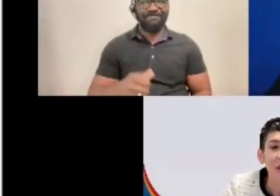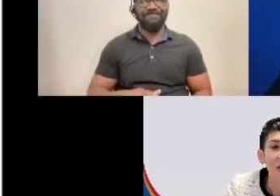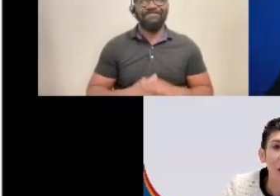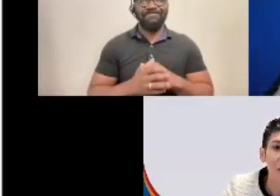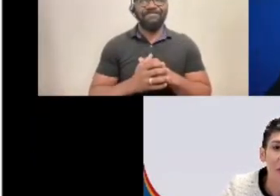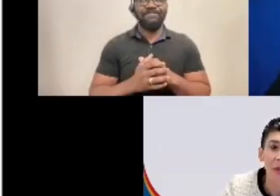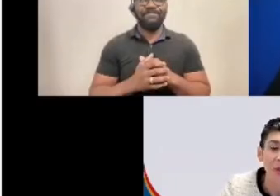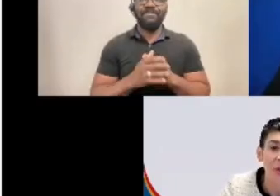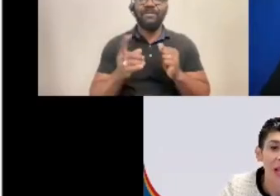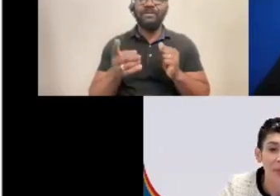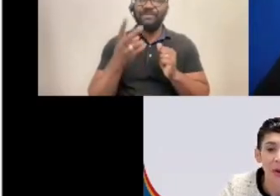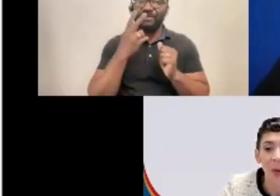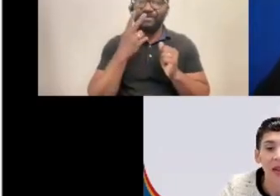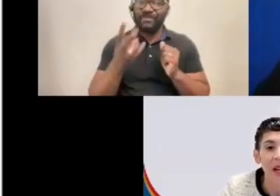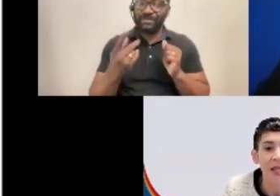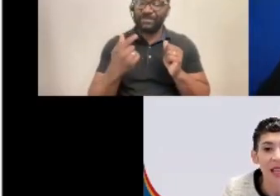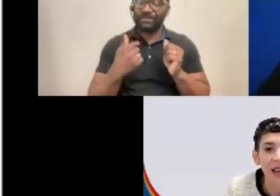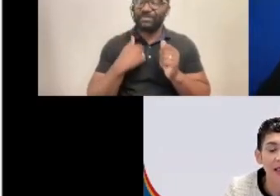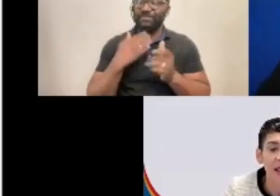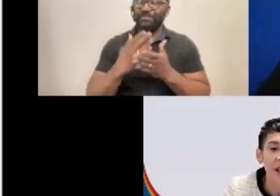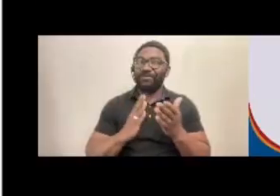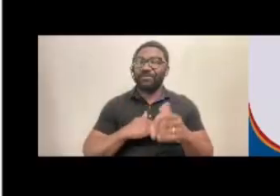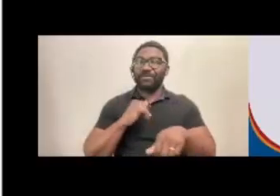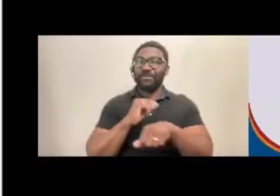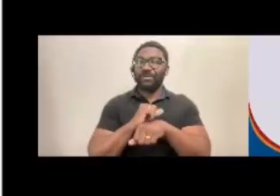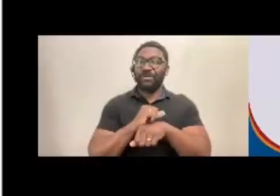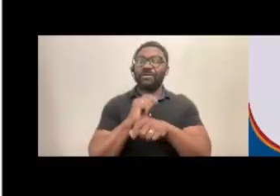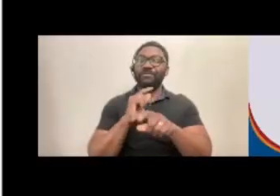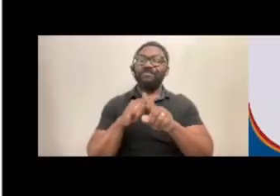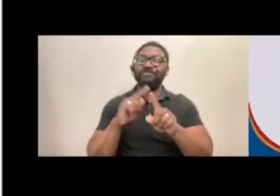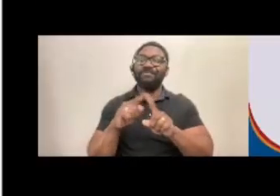So as you heard, part of what we do is as we are working with states,